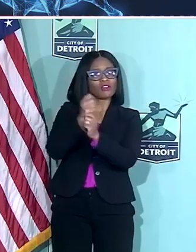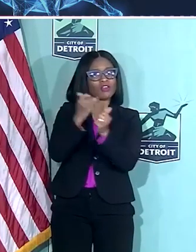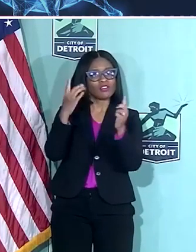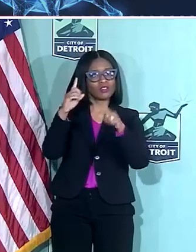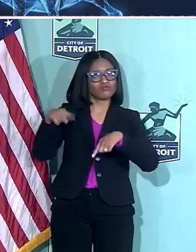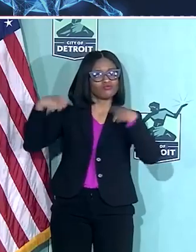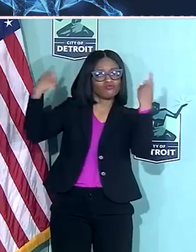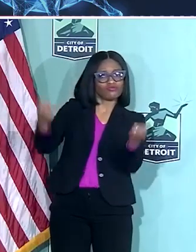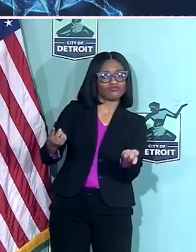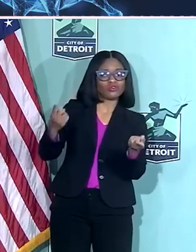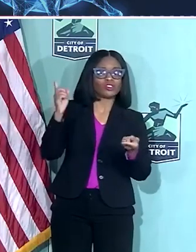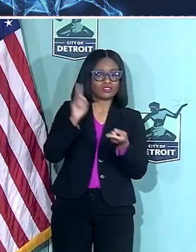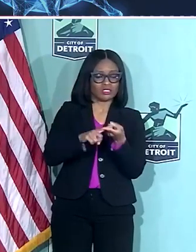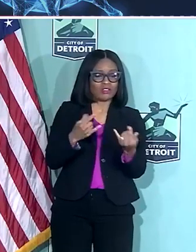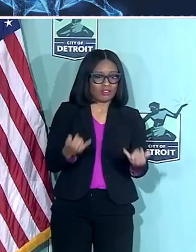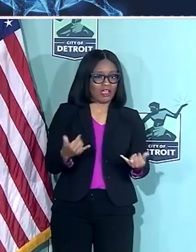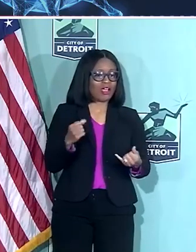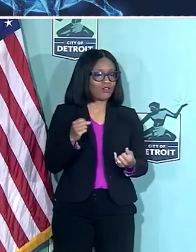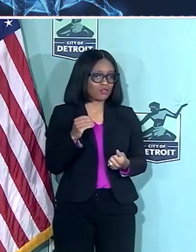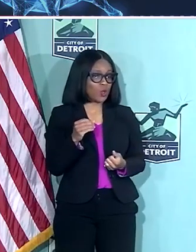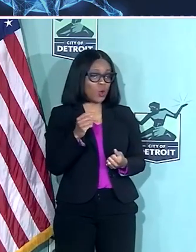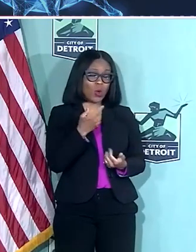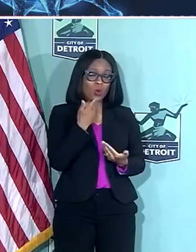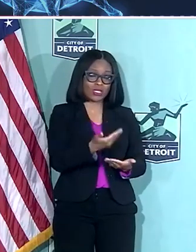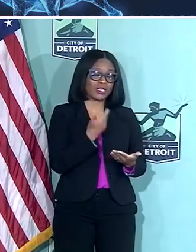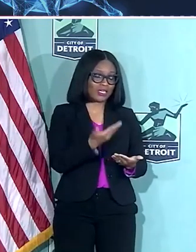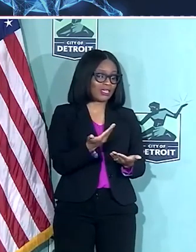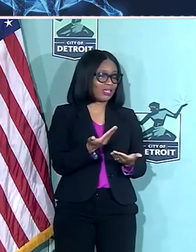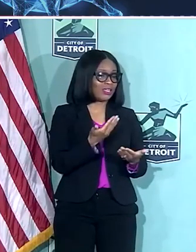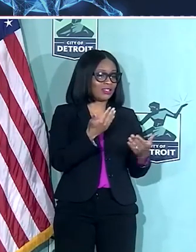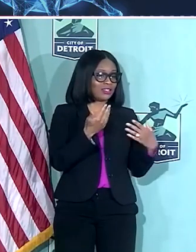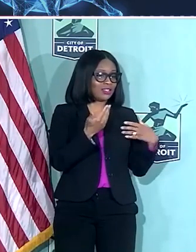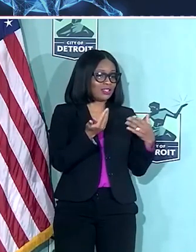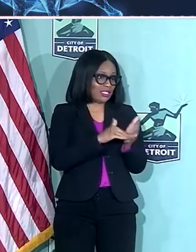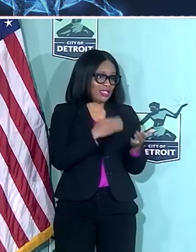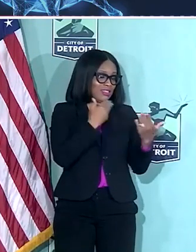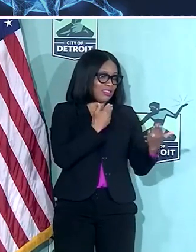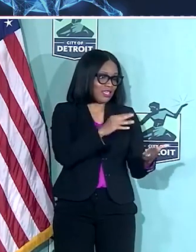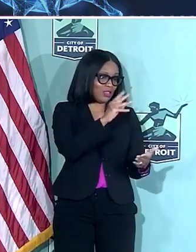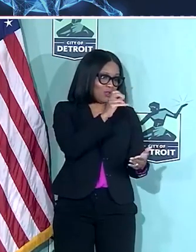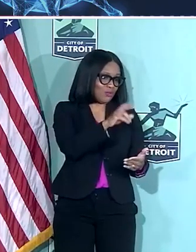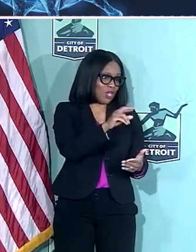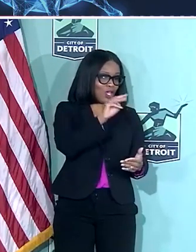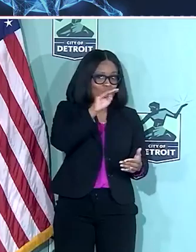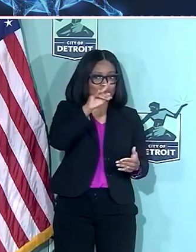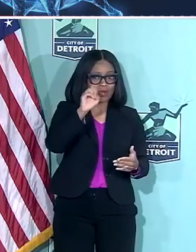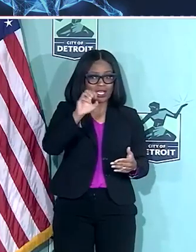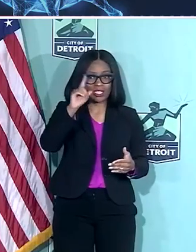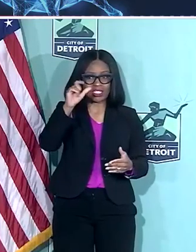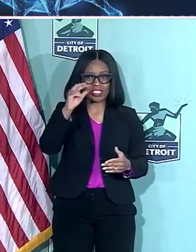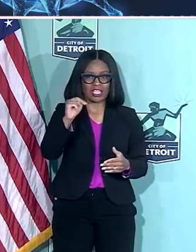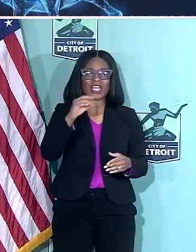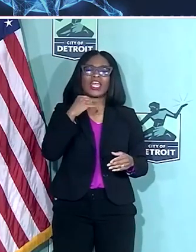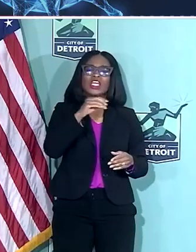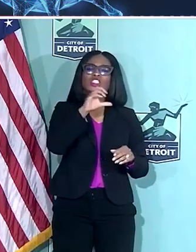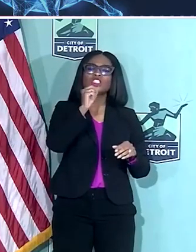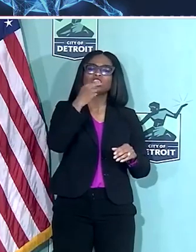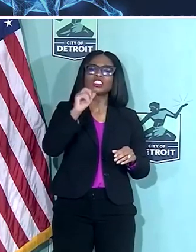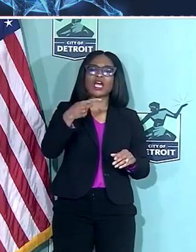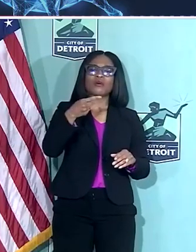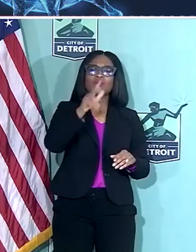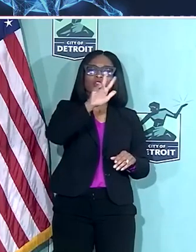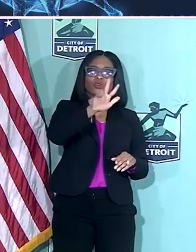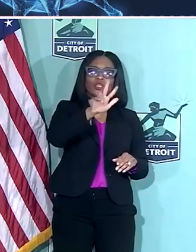point. And so once again, I appreciate the mayor, City of Detroit, Mayor Mike Duggan, and shop313store.com.